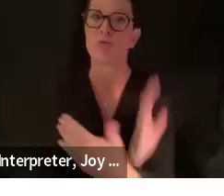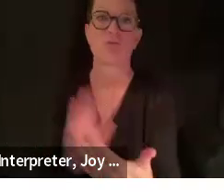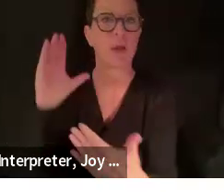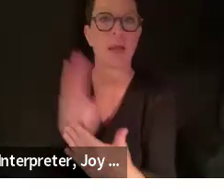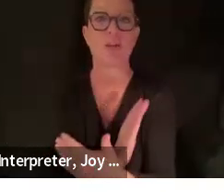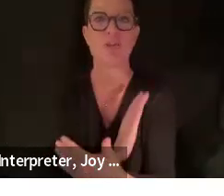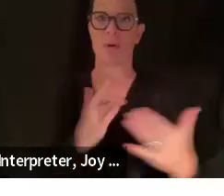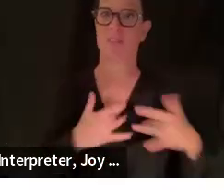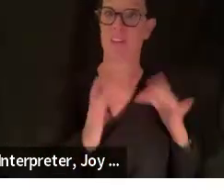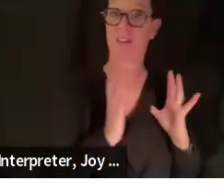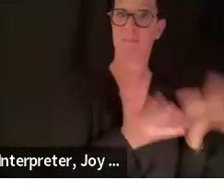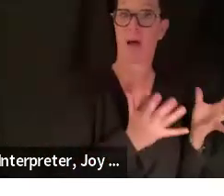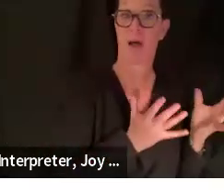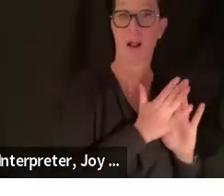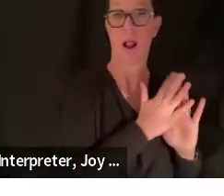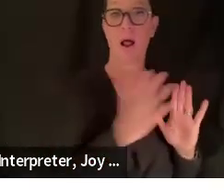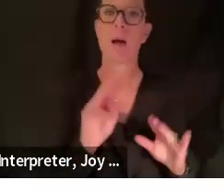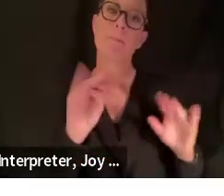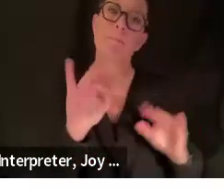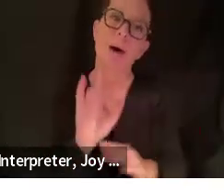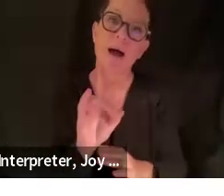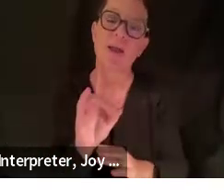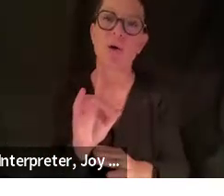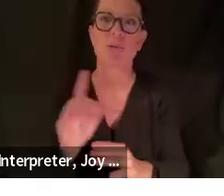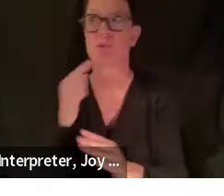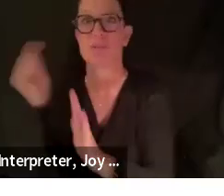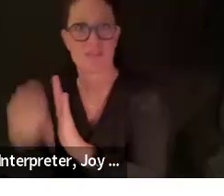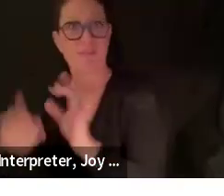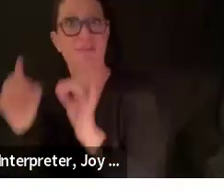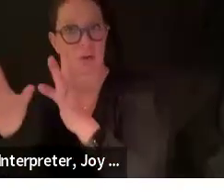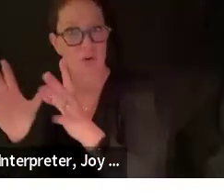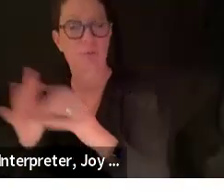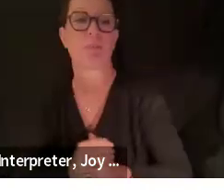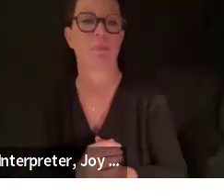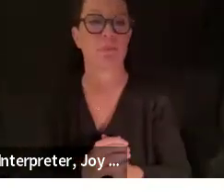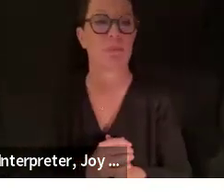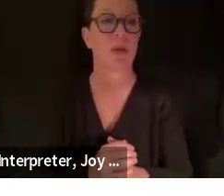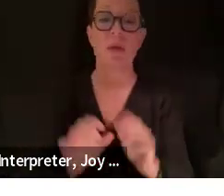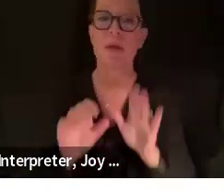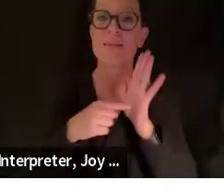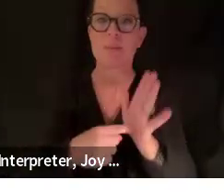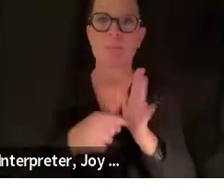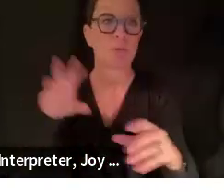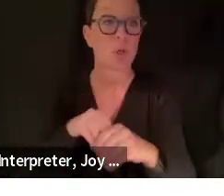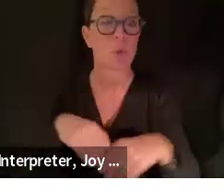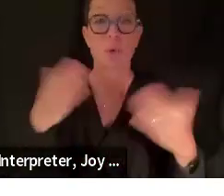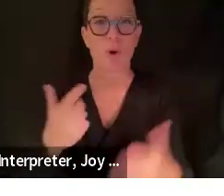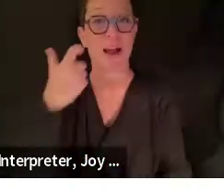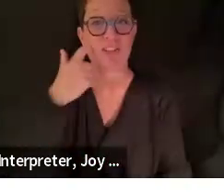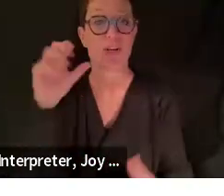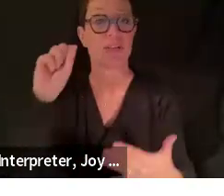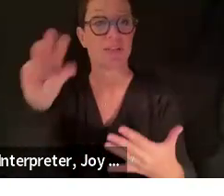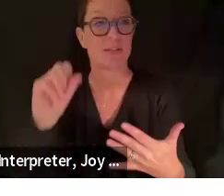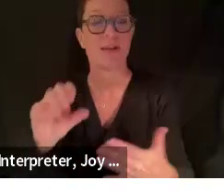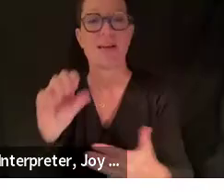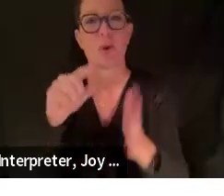symptoms, no symptoms at all, mild symptoms, or even severe symptoms. These symptoms include, I just said it symptoms